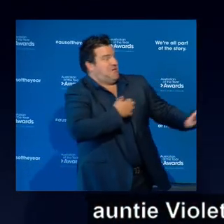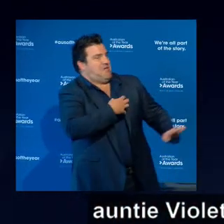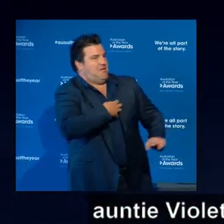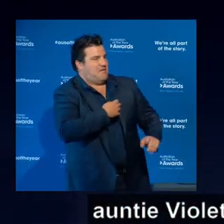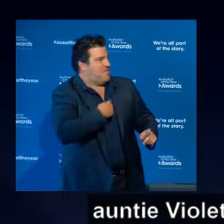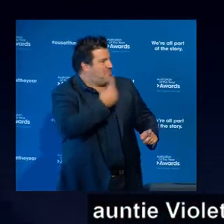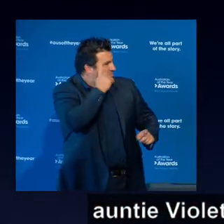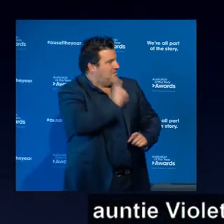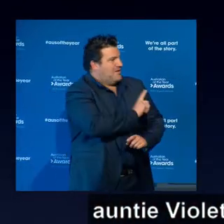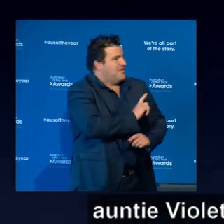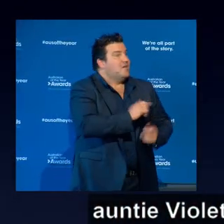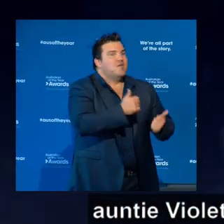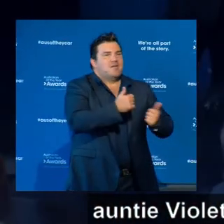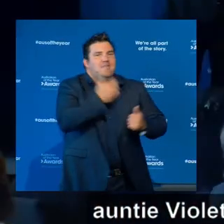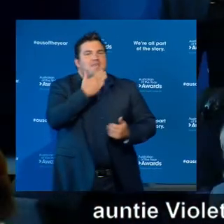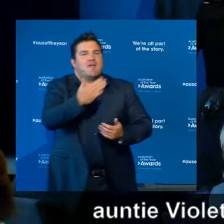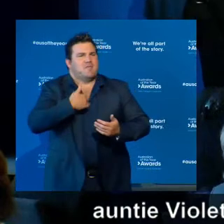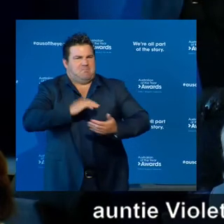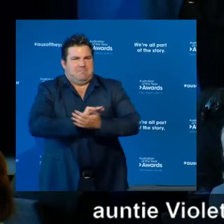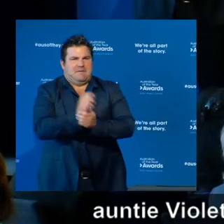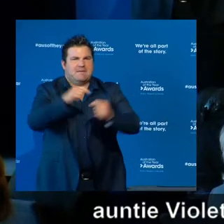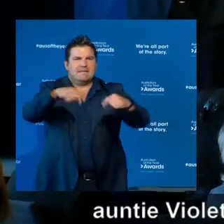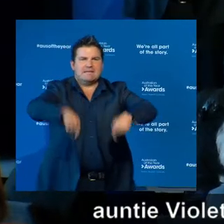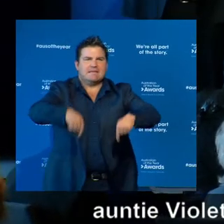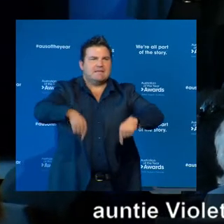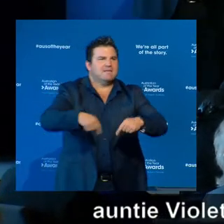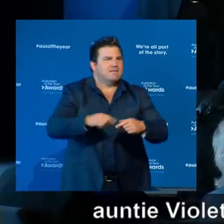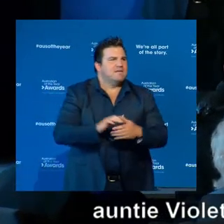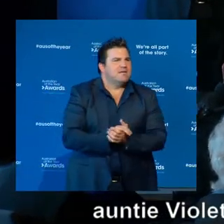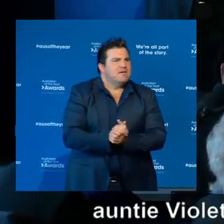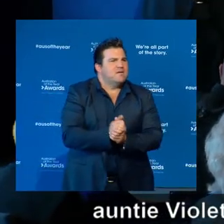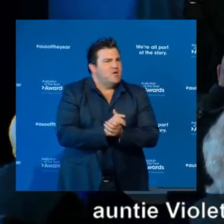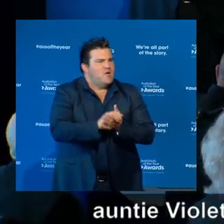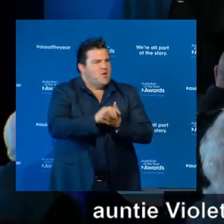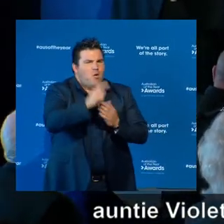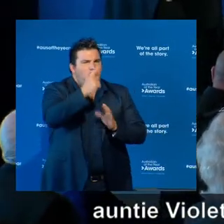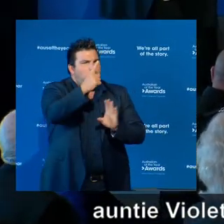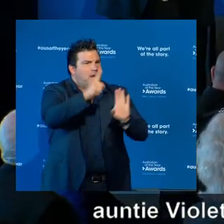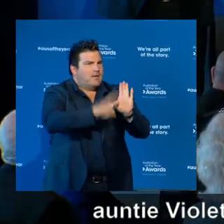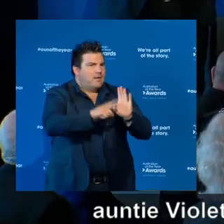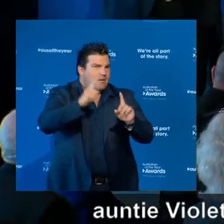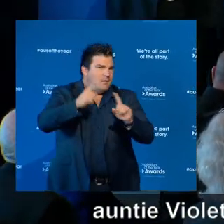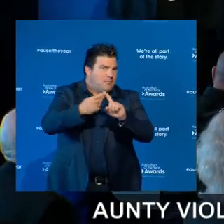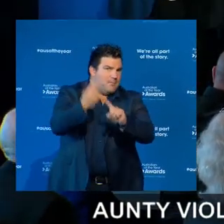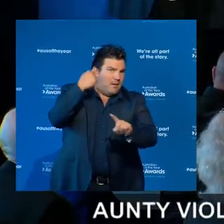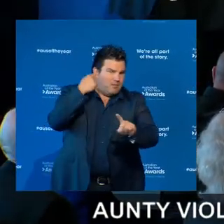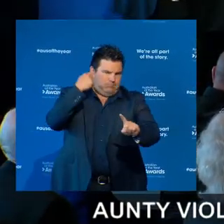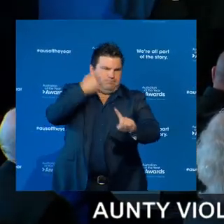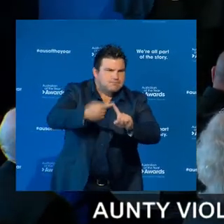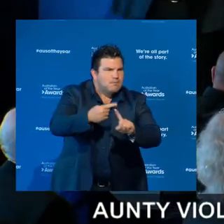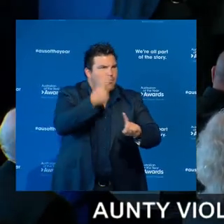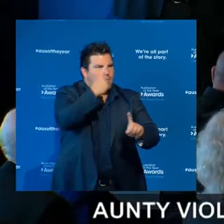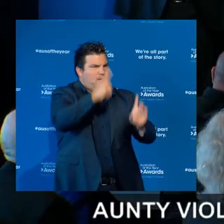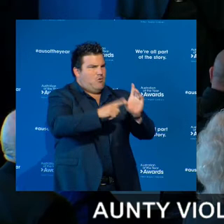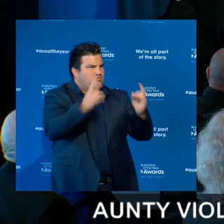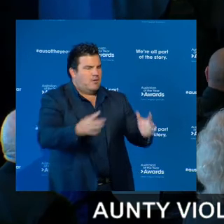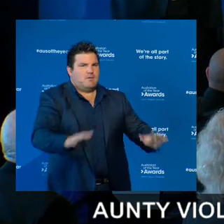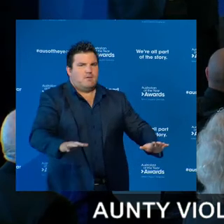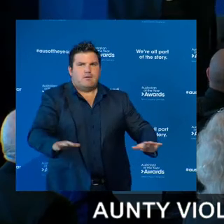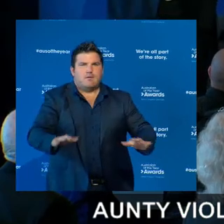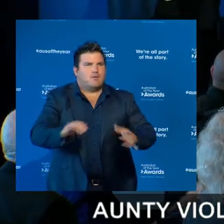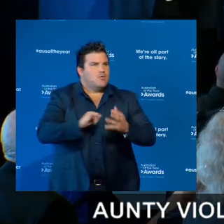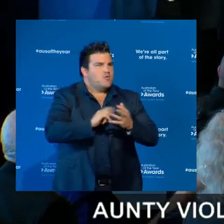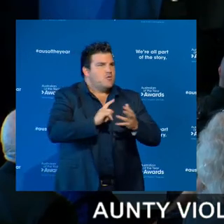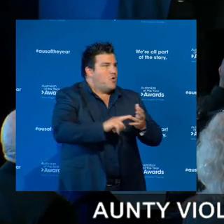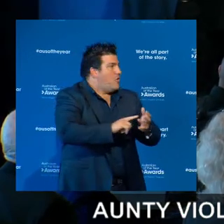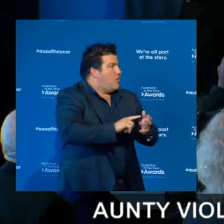Thank you. It's a pleasure to be here. And isn't it, 12 months has gone so quick. So I'm a little bit sad tonight. We